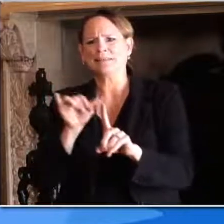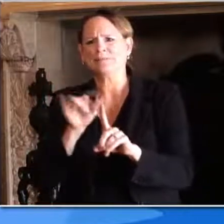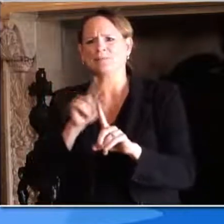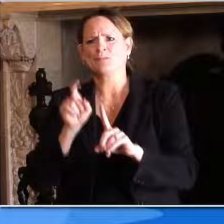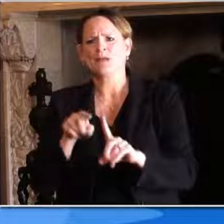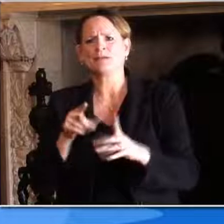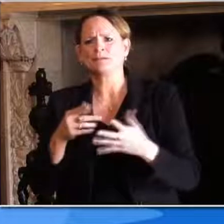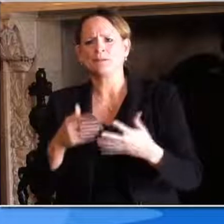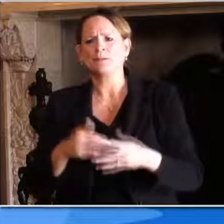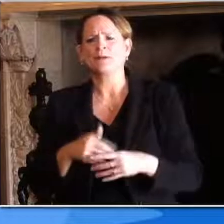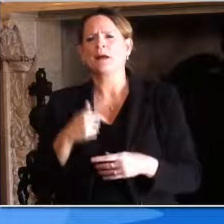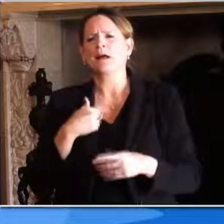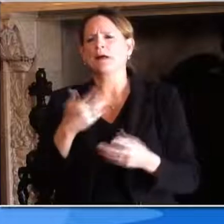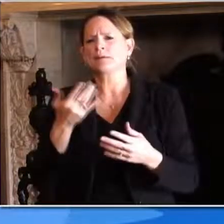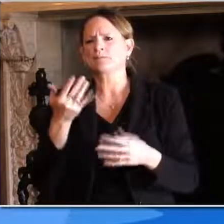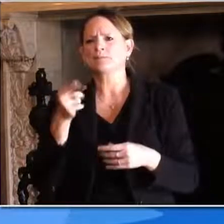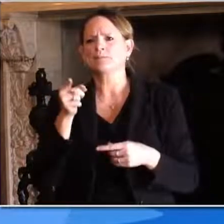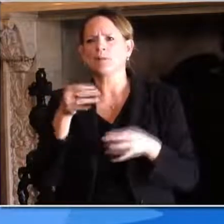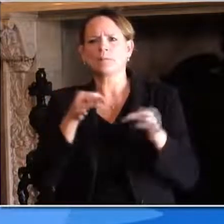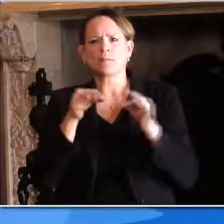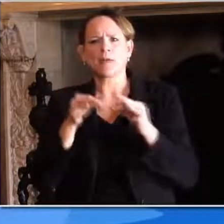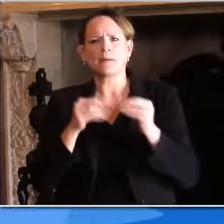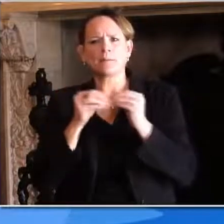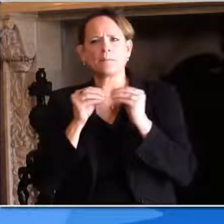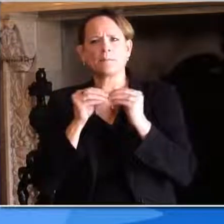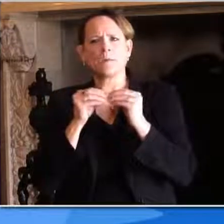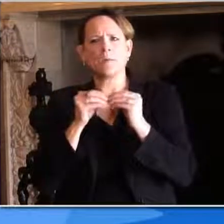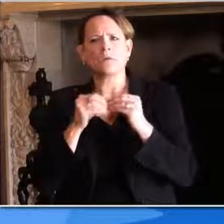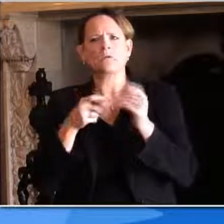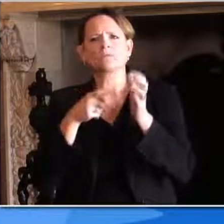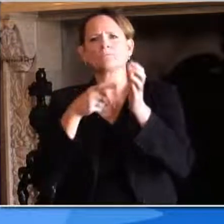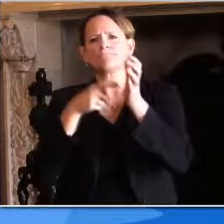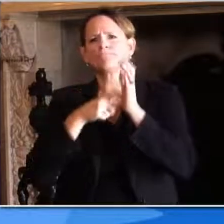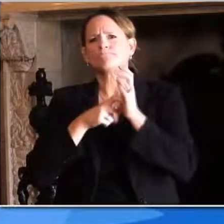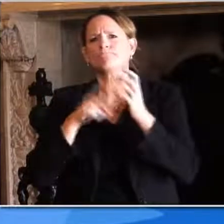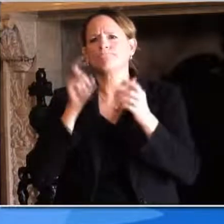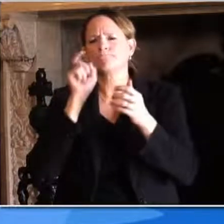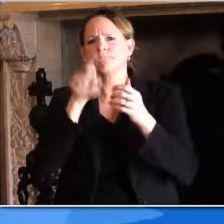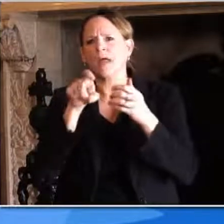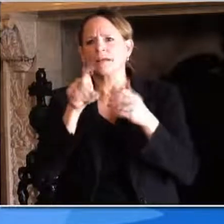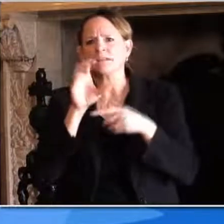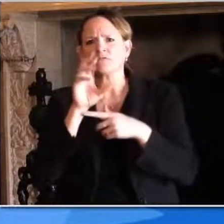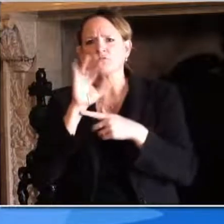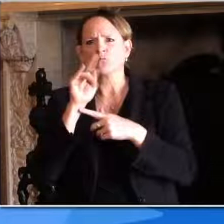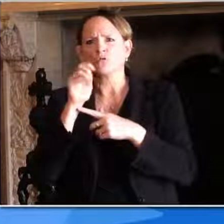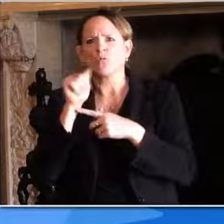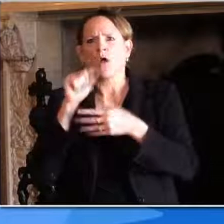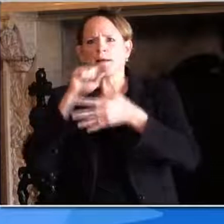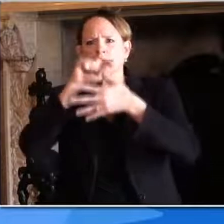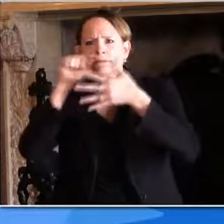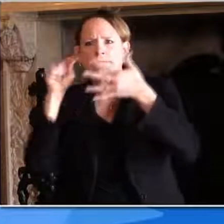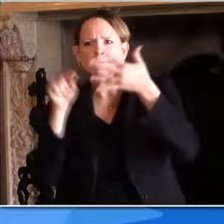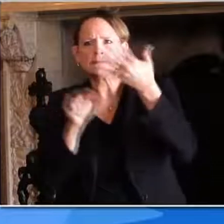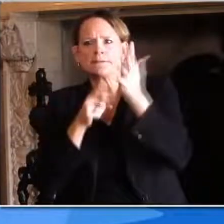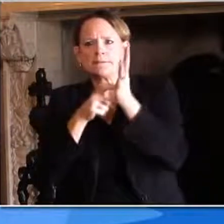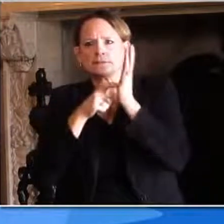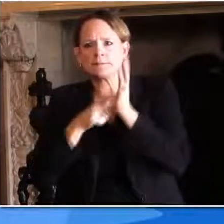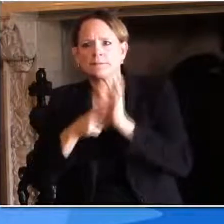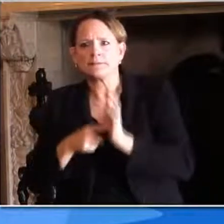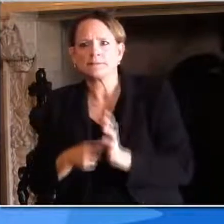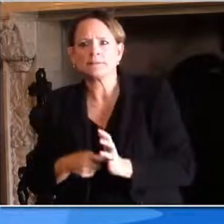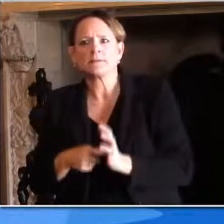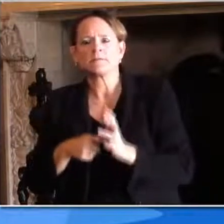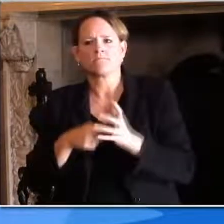specific criteria you will be looking at when you decide at the end of September if this order was effective or if it